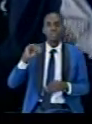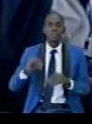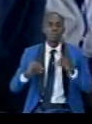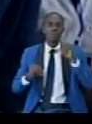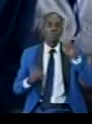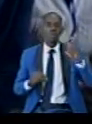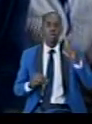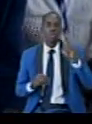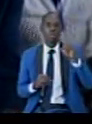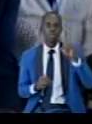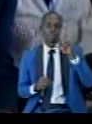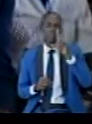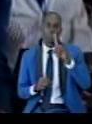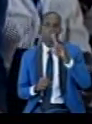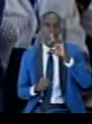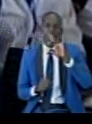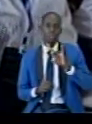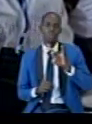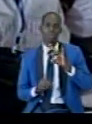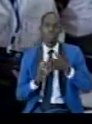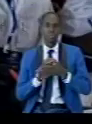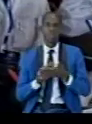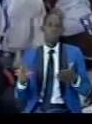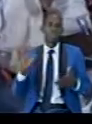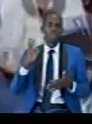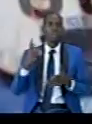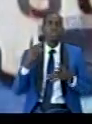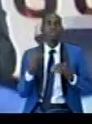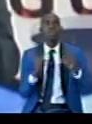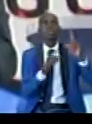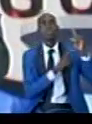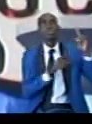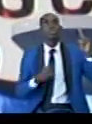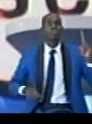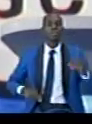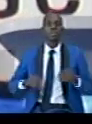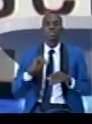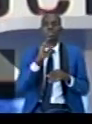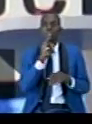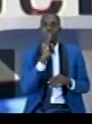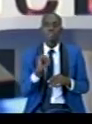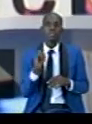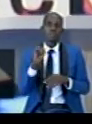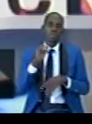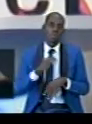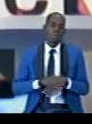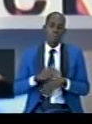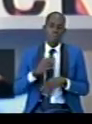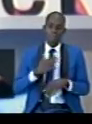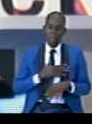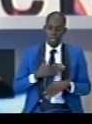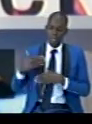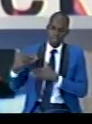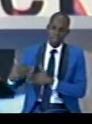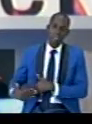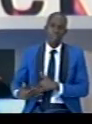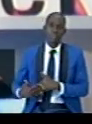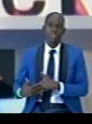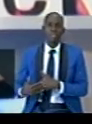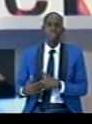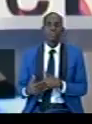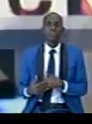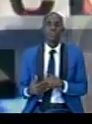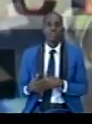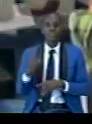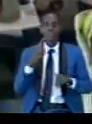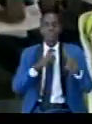from verse 6. In Psalm 118, verse 6, the Lord is on my side. Say that